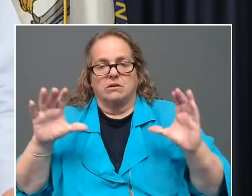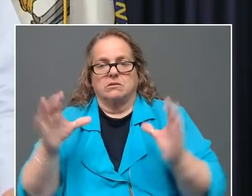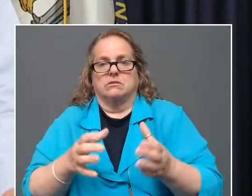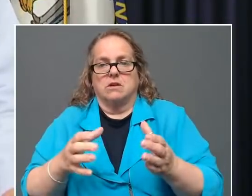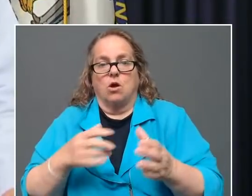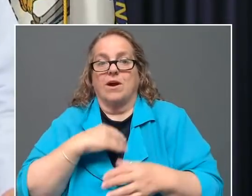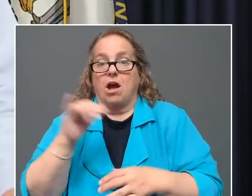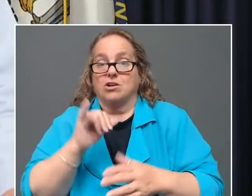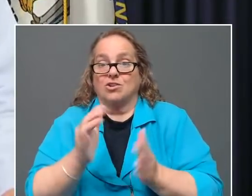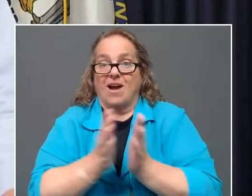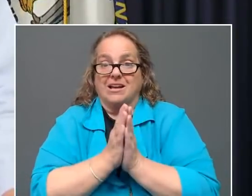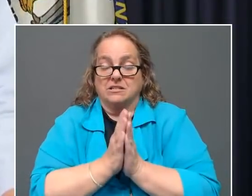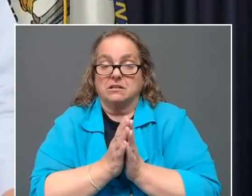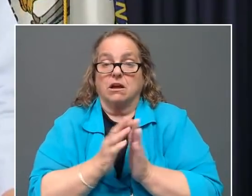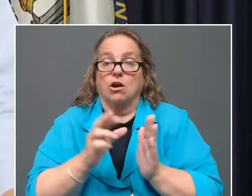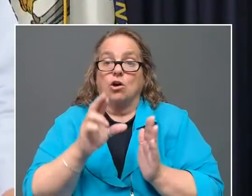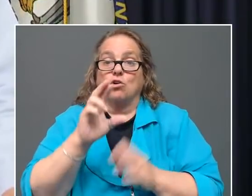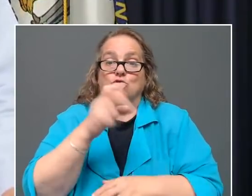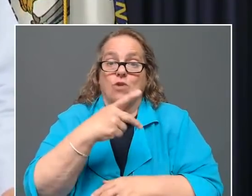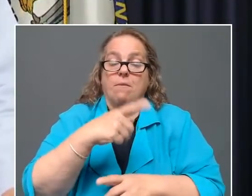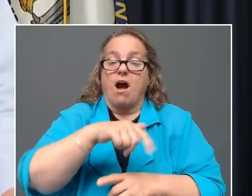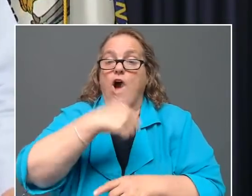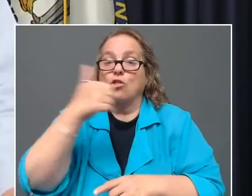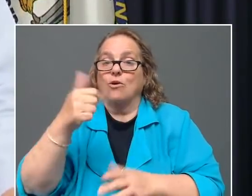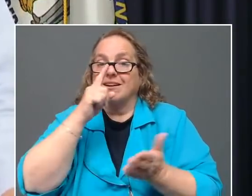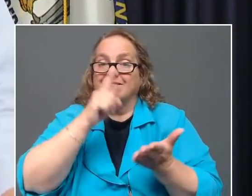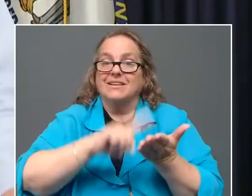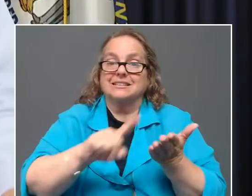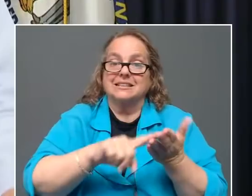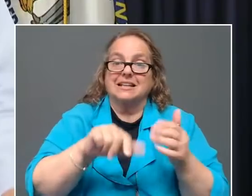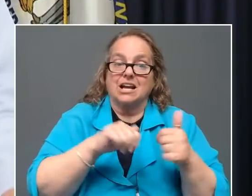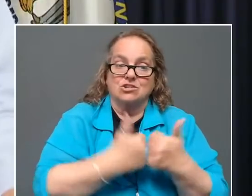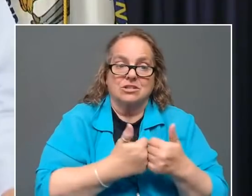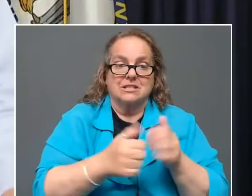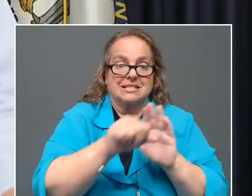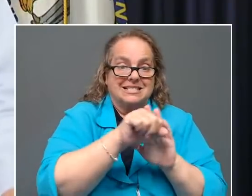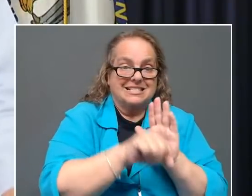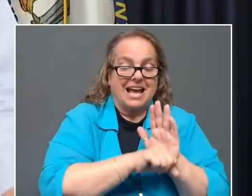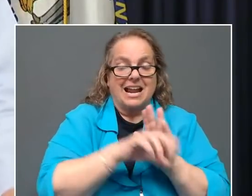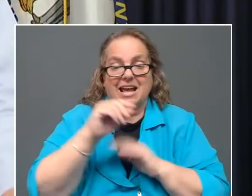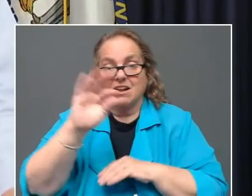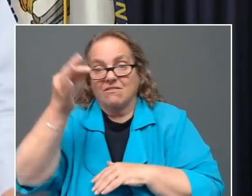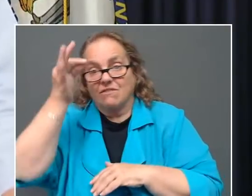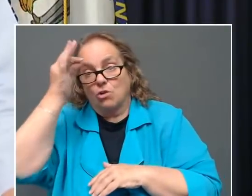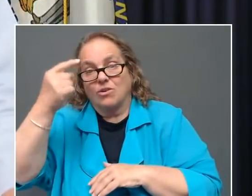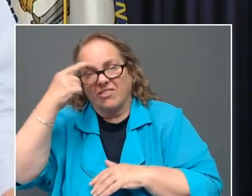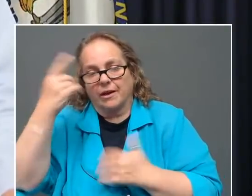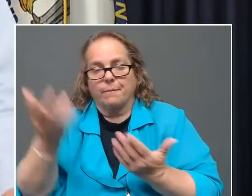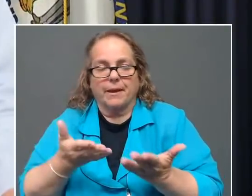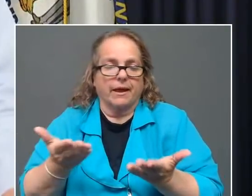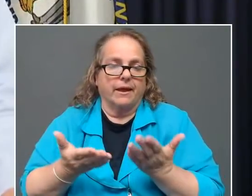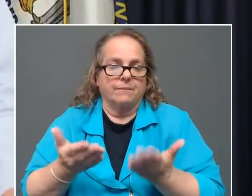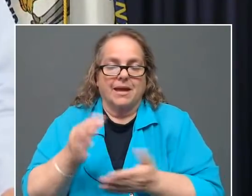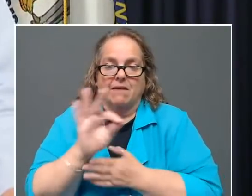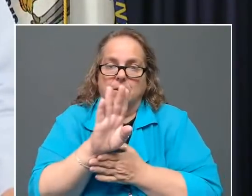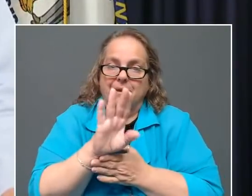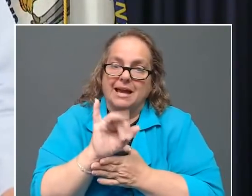representatives of other investigative agencies, both state and federal. Think about the FBI, think about